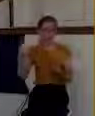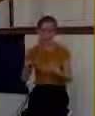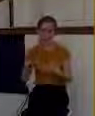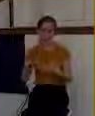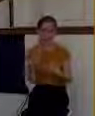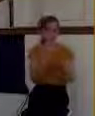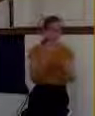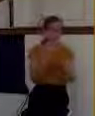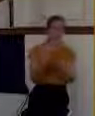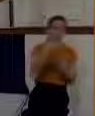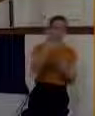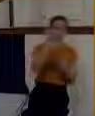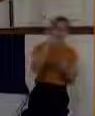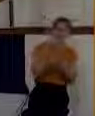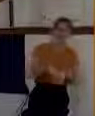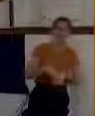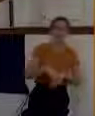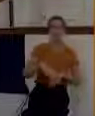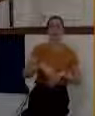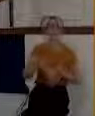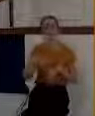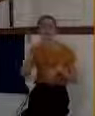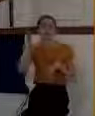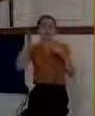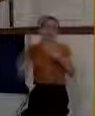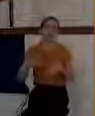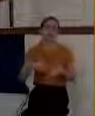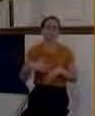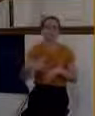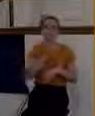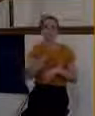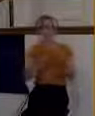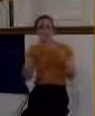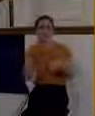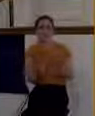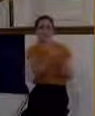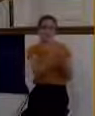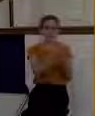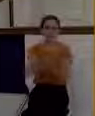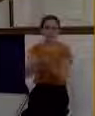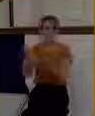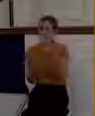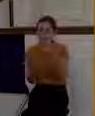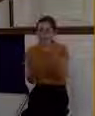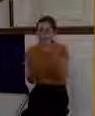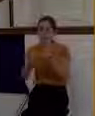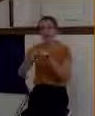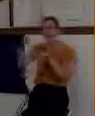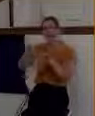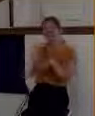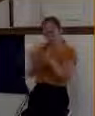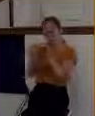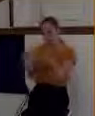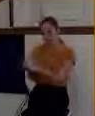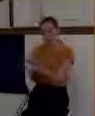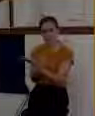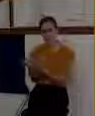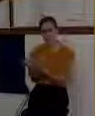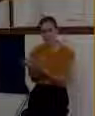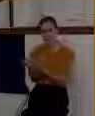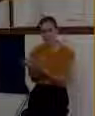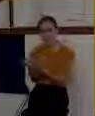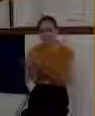tell the truth, God will always be true to his word. In fact, this whole episode is an illustration of something that Paul said,